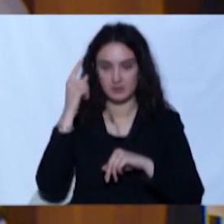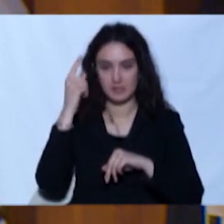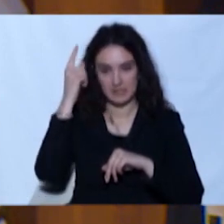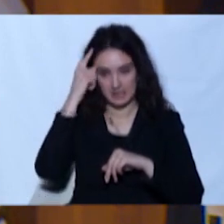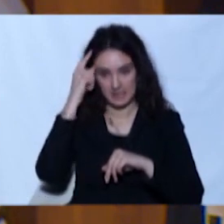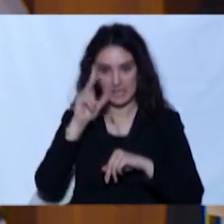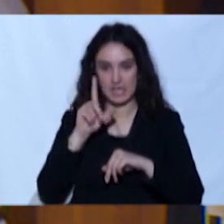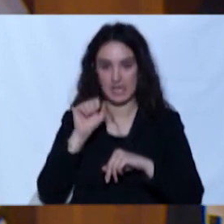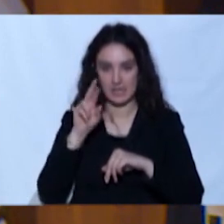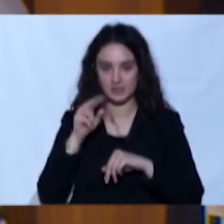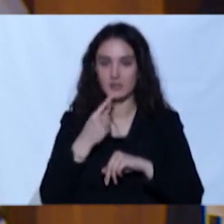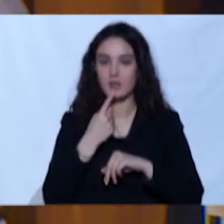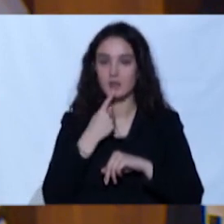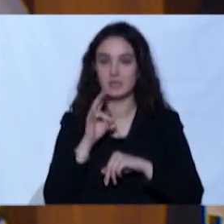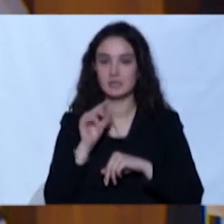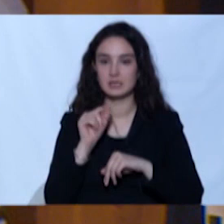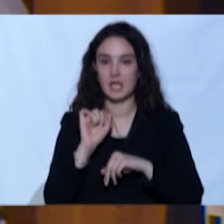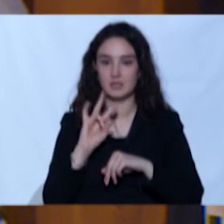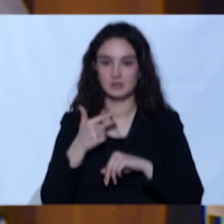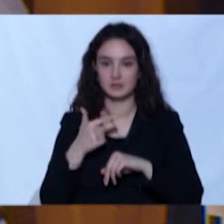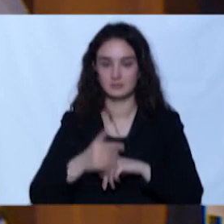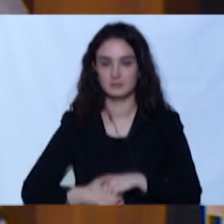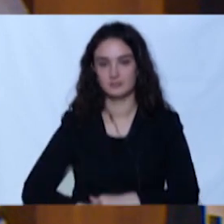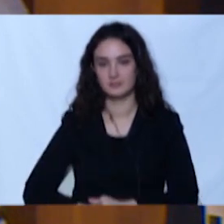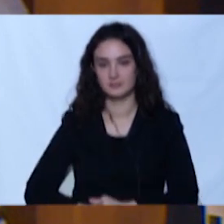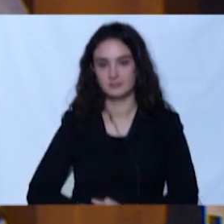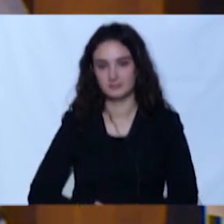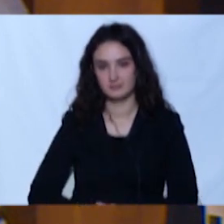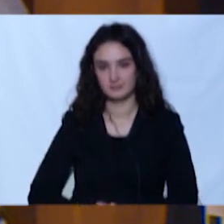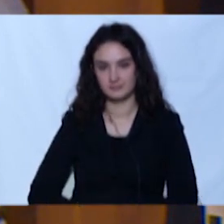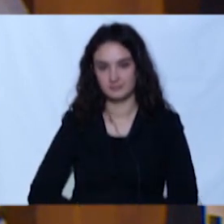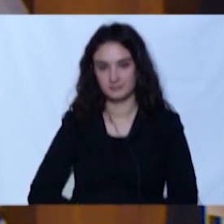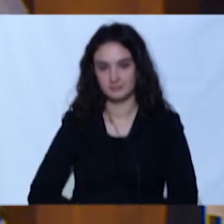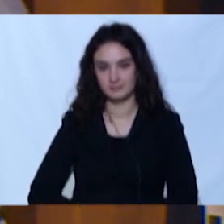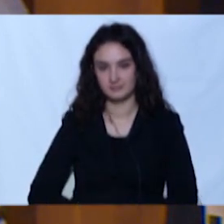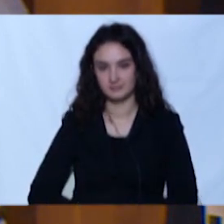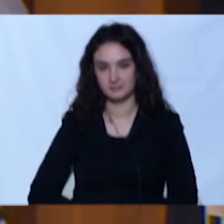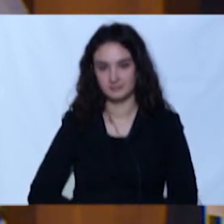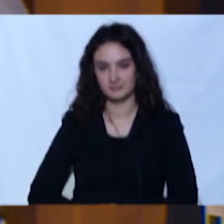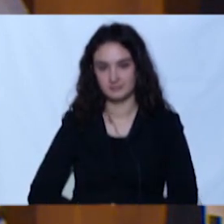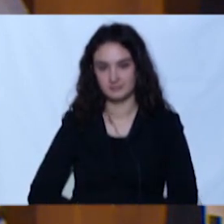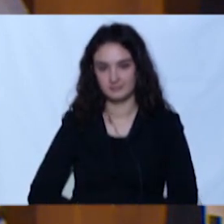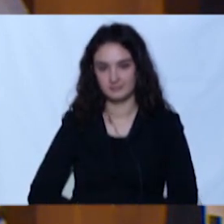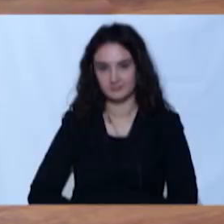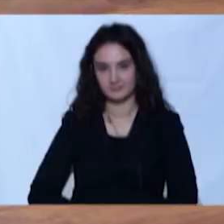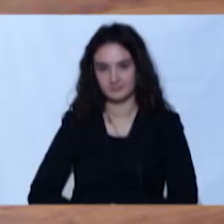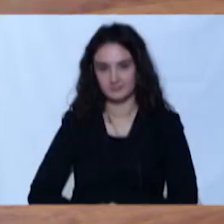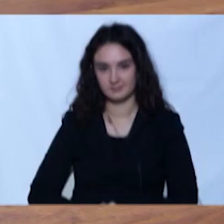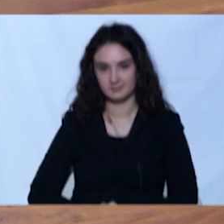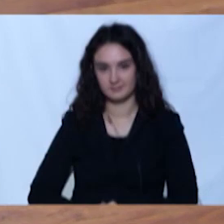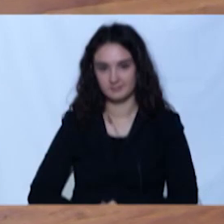Nose, eyes, nose, mouth, ears, head, tongue. Good